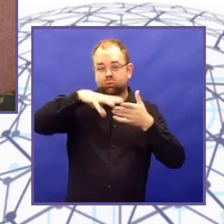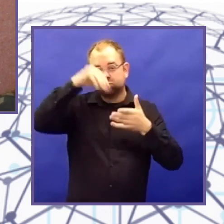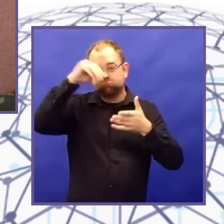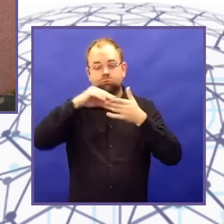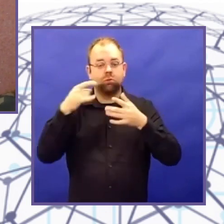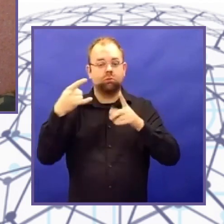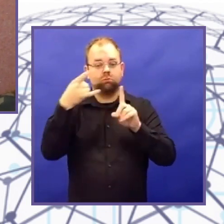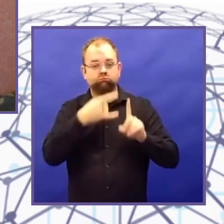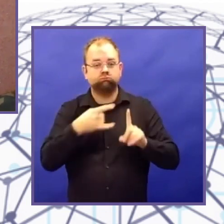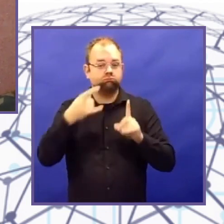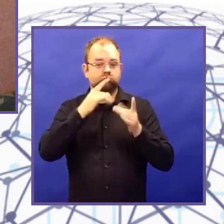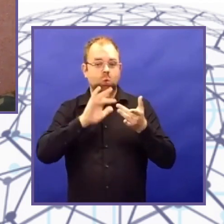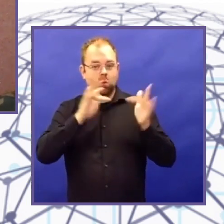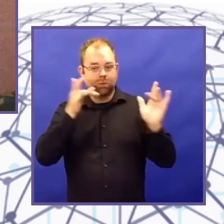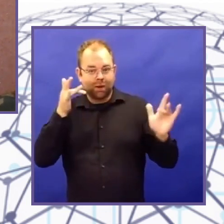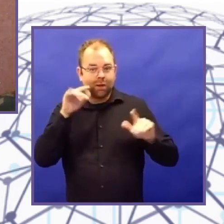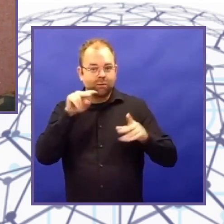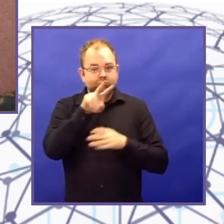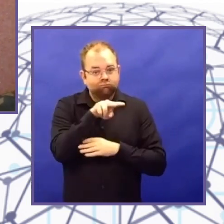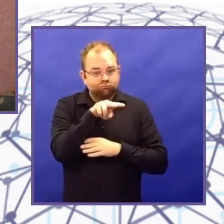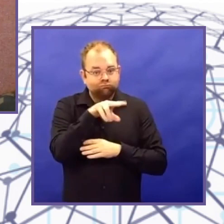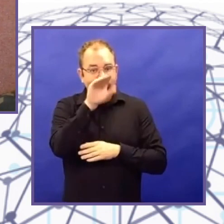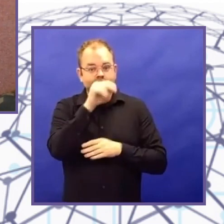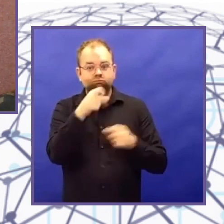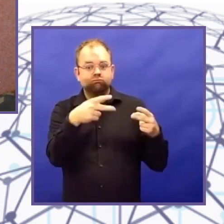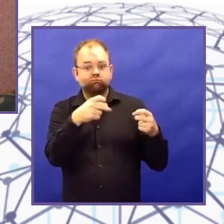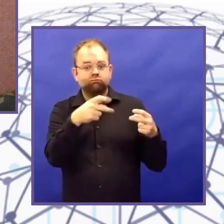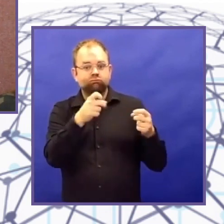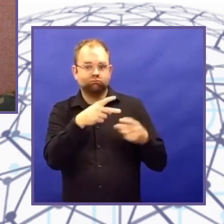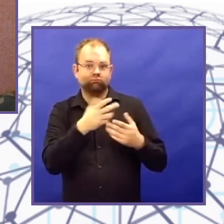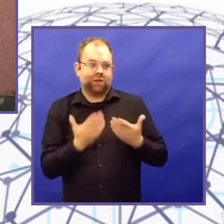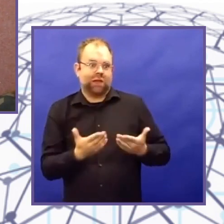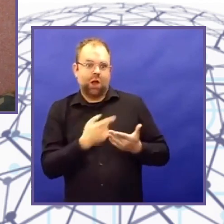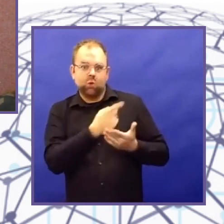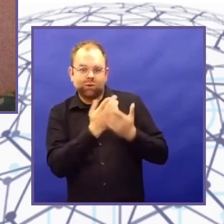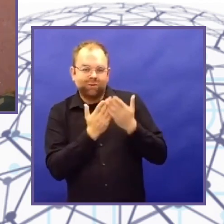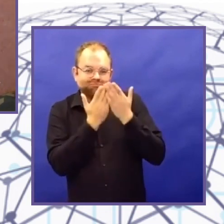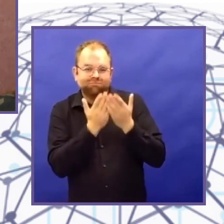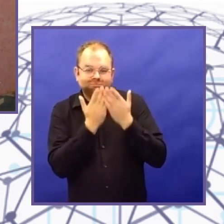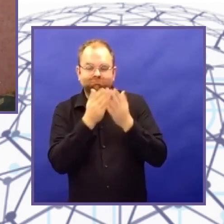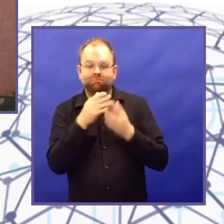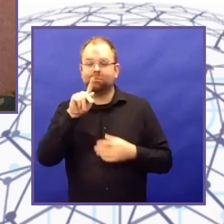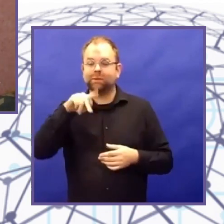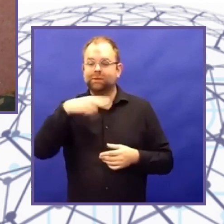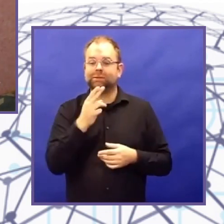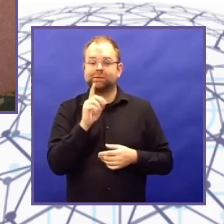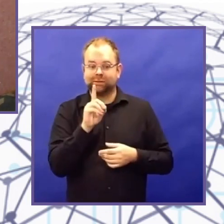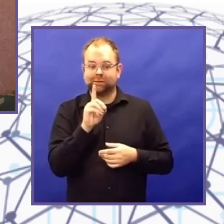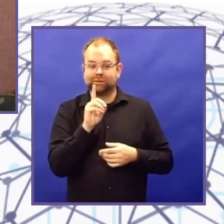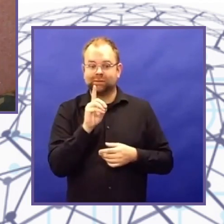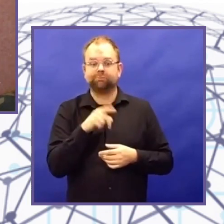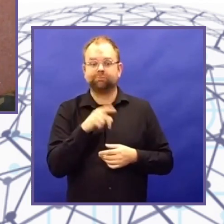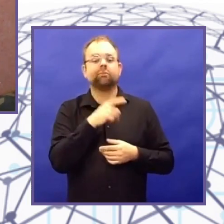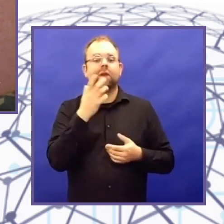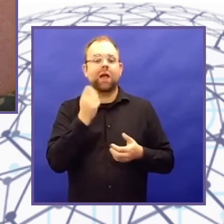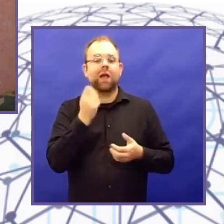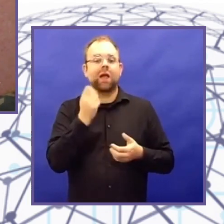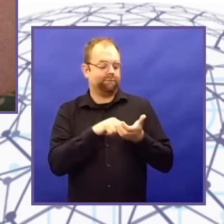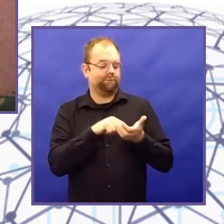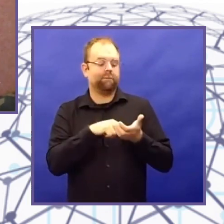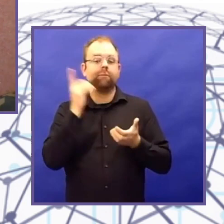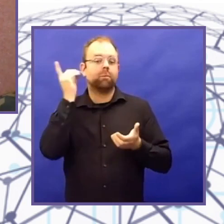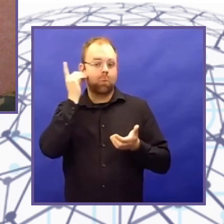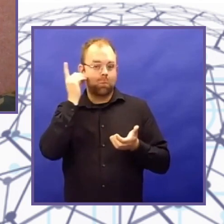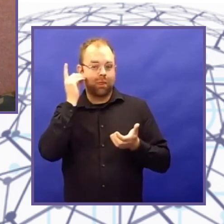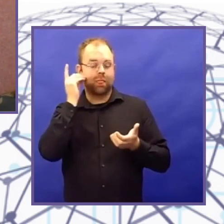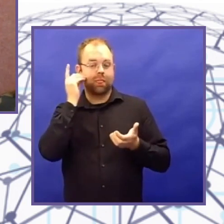have worked or I have volunteered in the disability sector, and more particularly in the hearing side